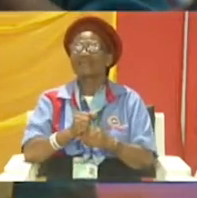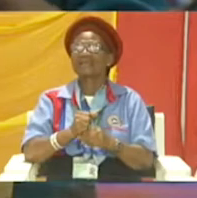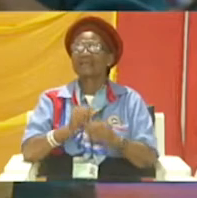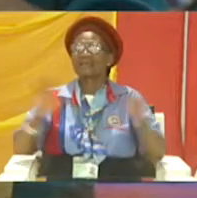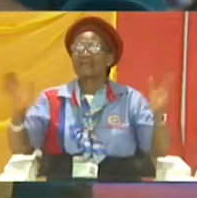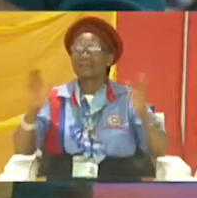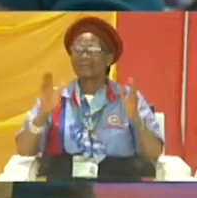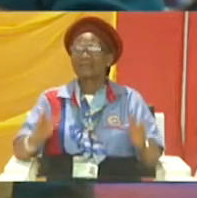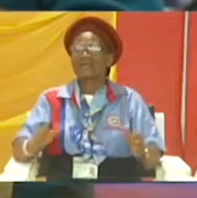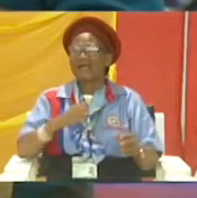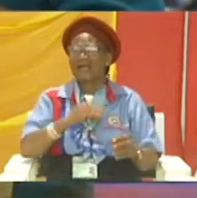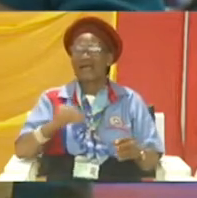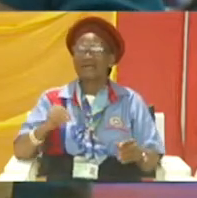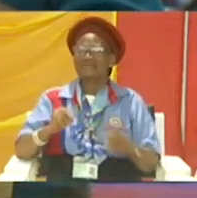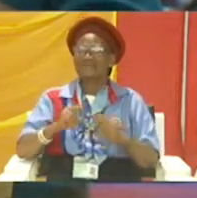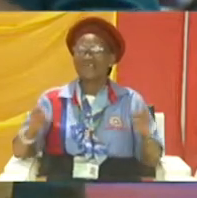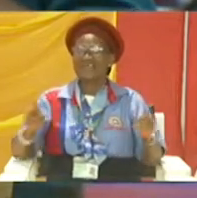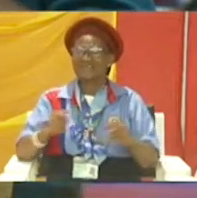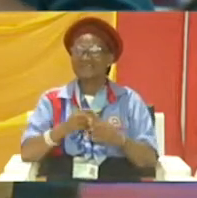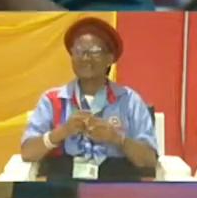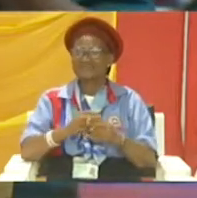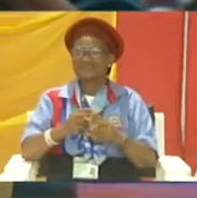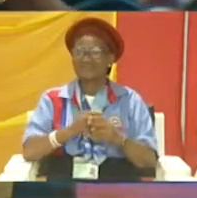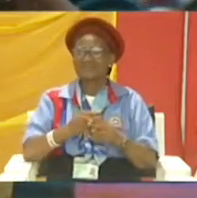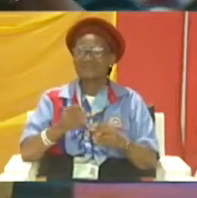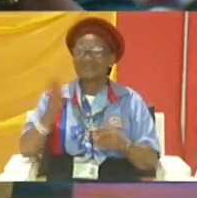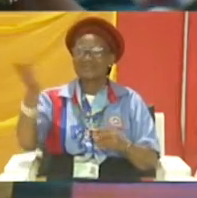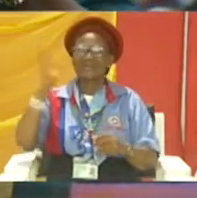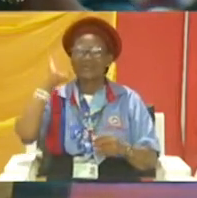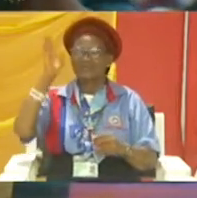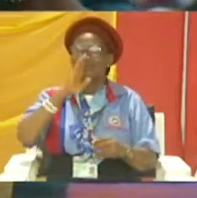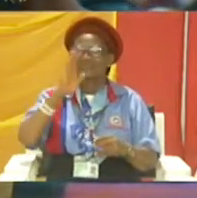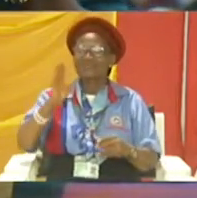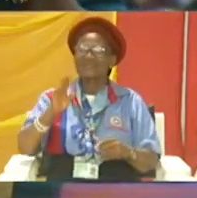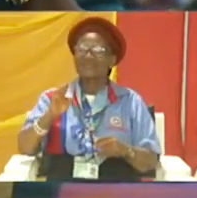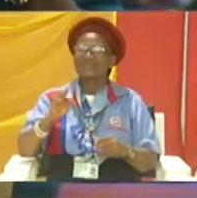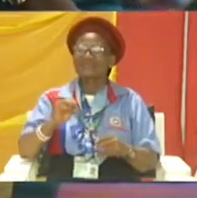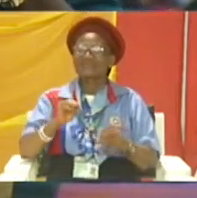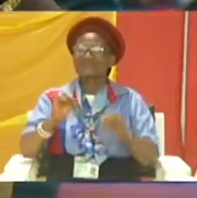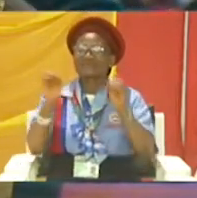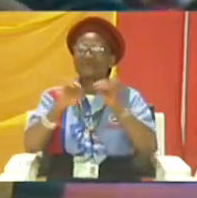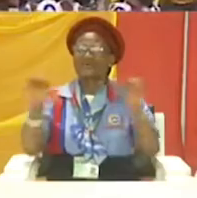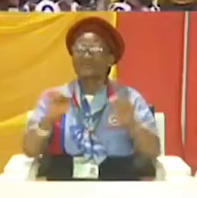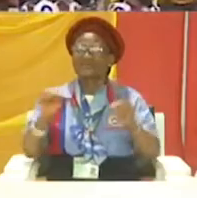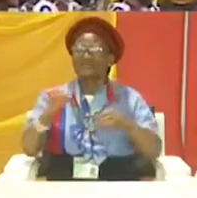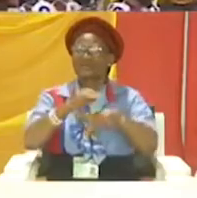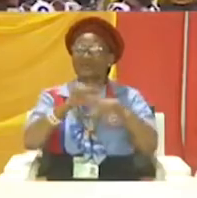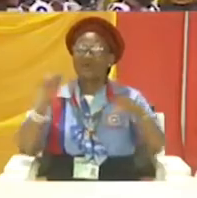And very soon, like, there'll be nothing called barrenness in our